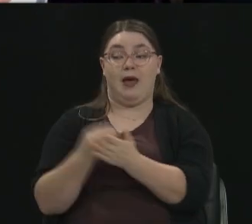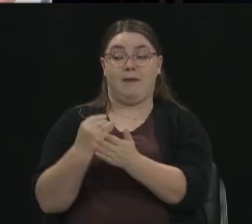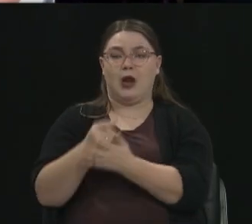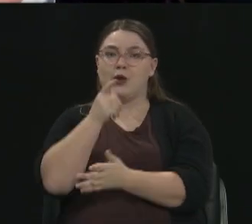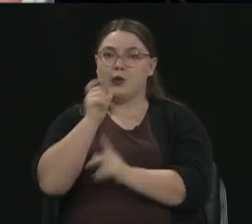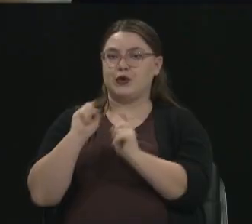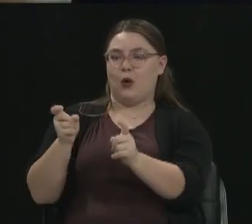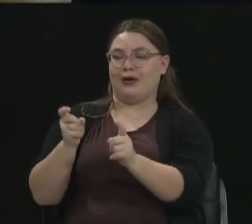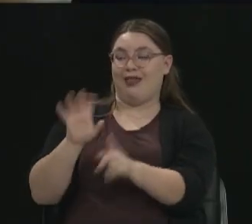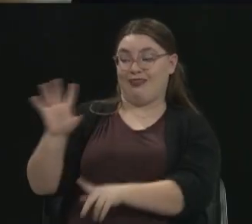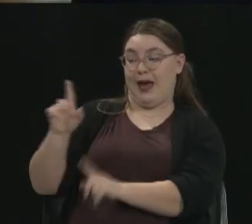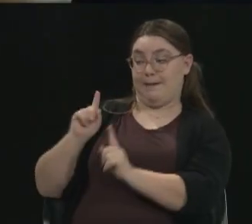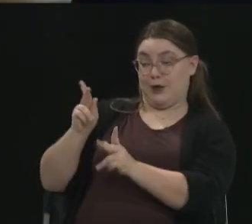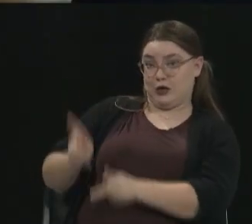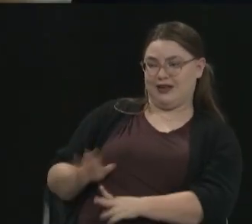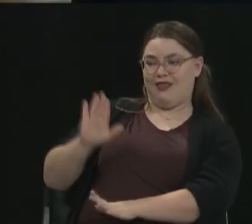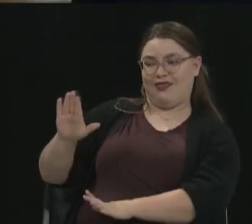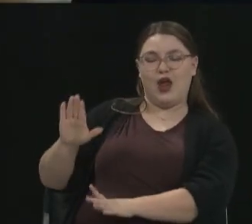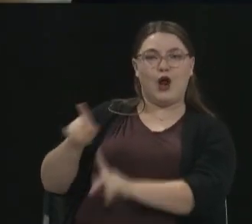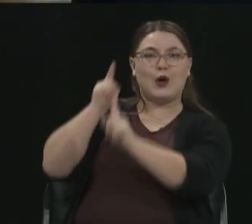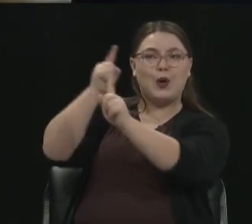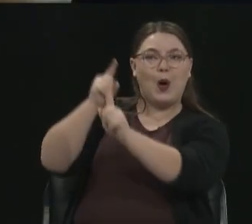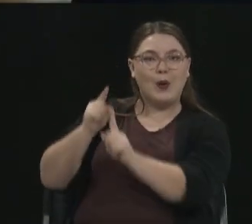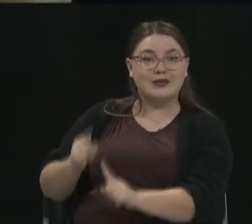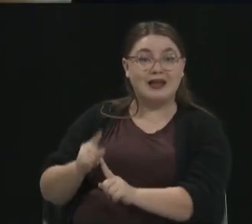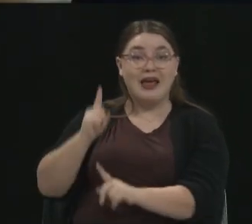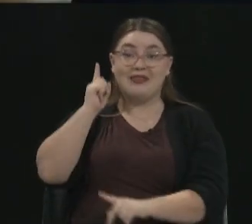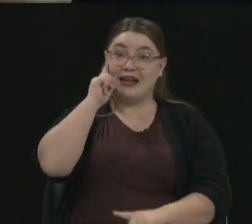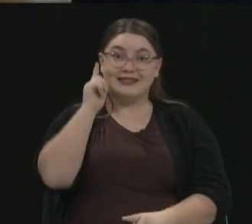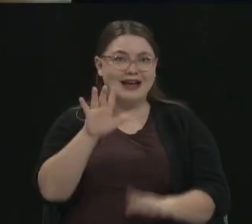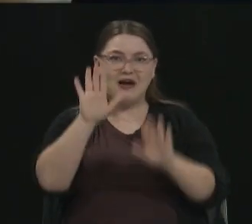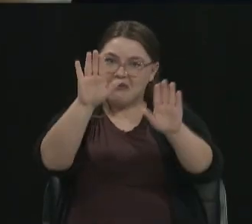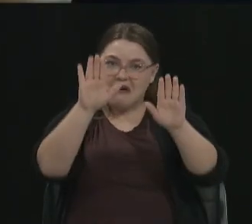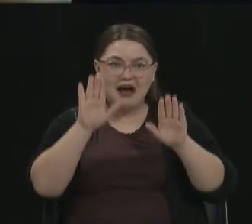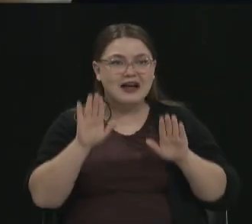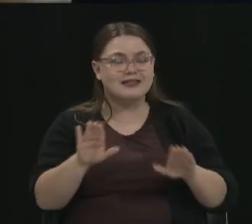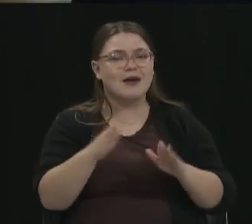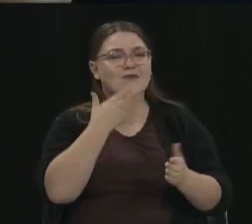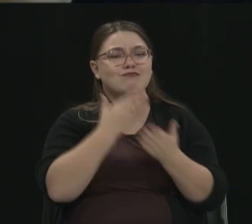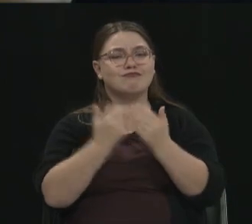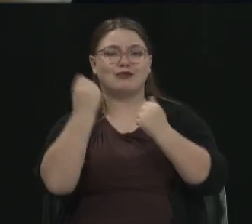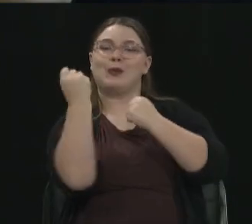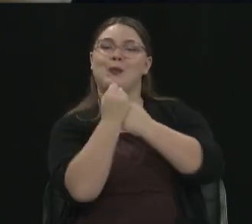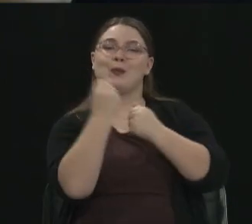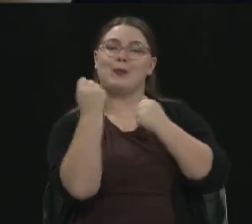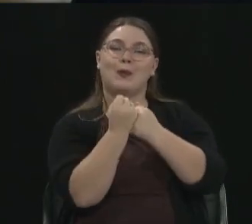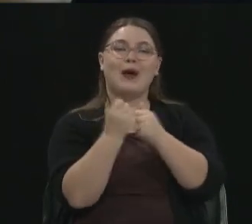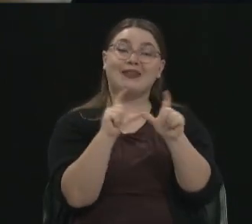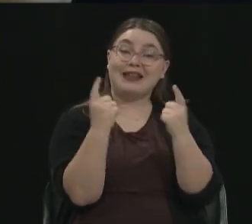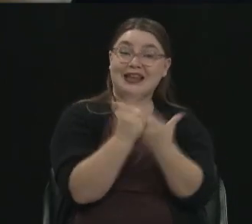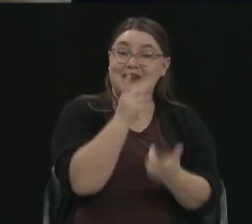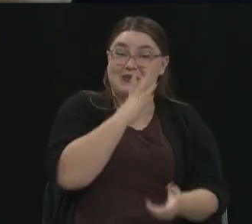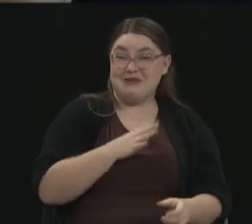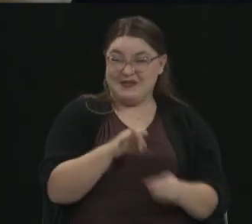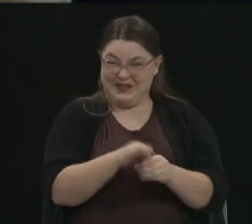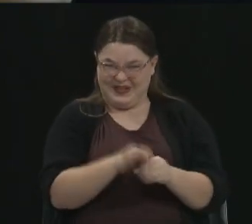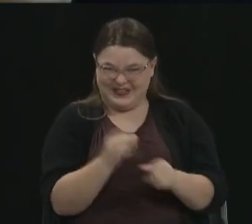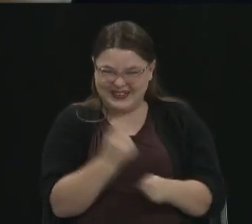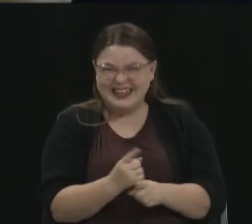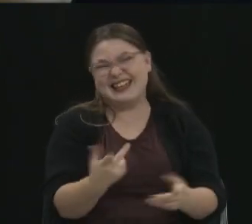Yes, it often sounds like good government groups, don't they? They sound lovely. Yeah, it sounds like the League of Women Voters. No, I know, they